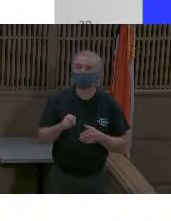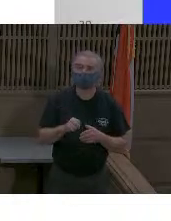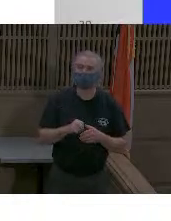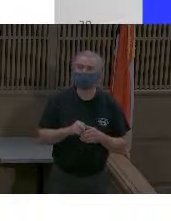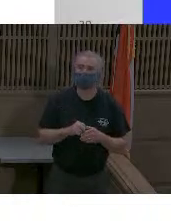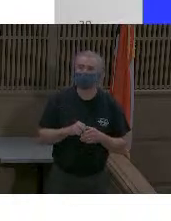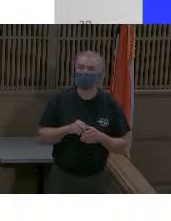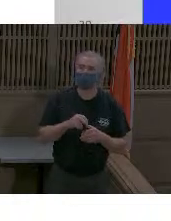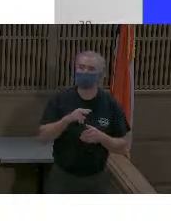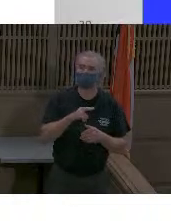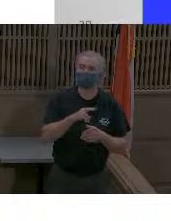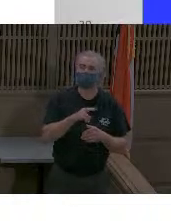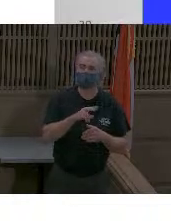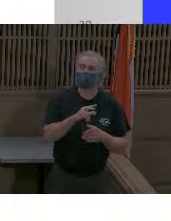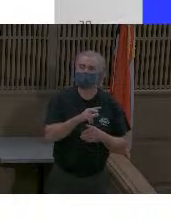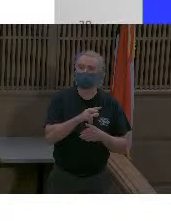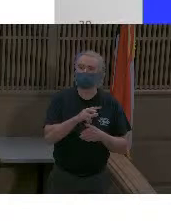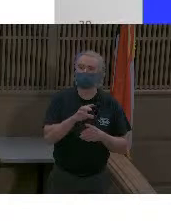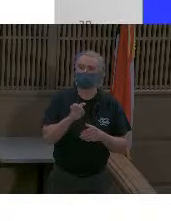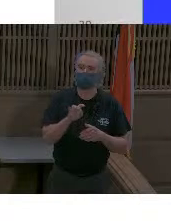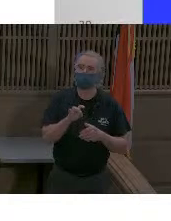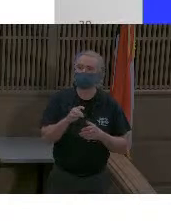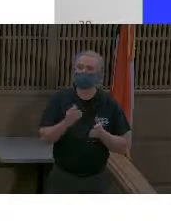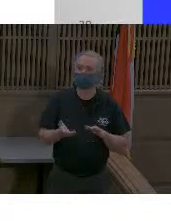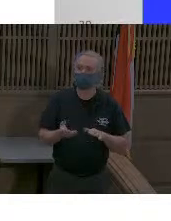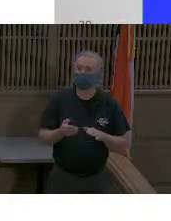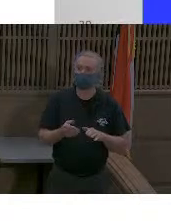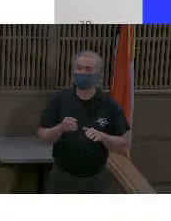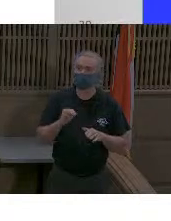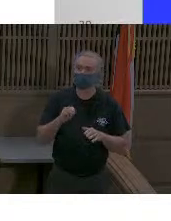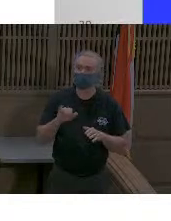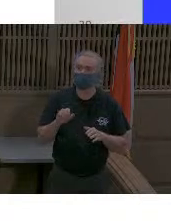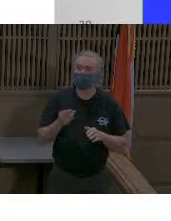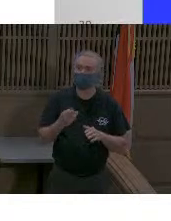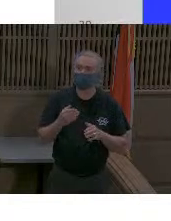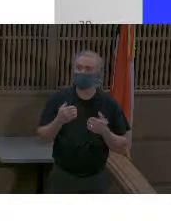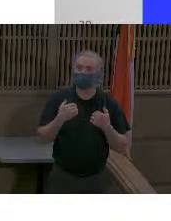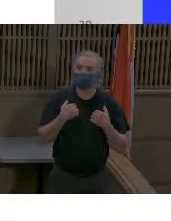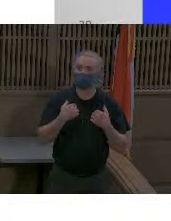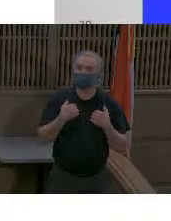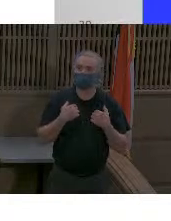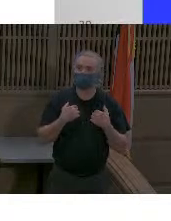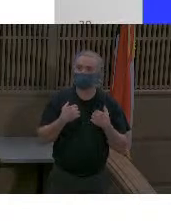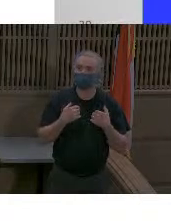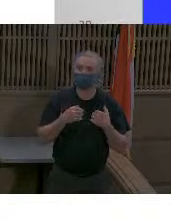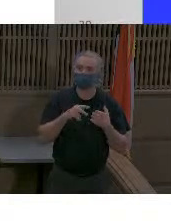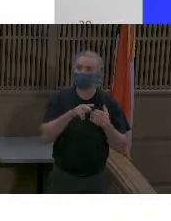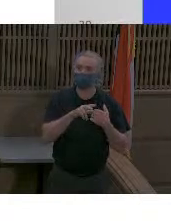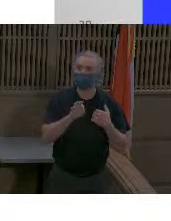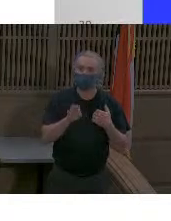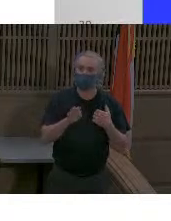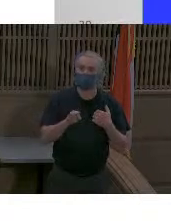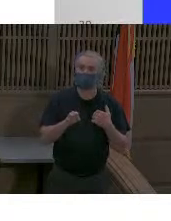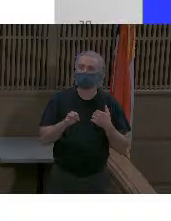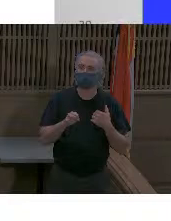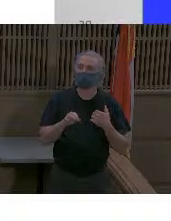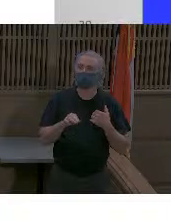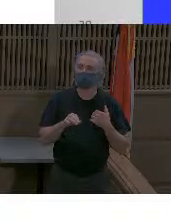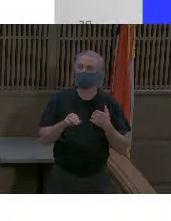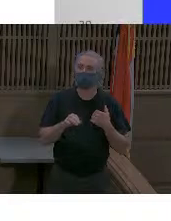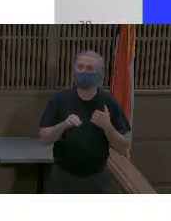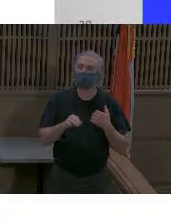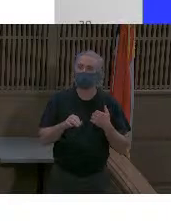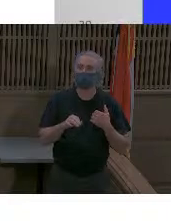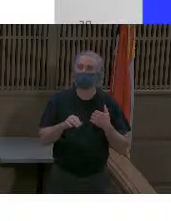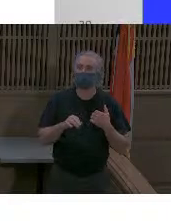had in March when we first started out. In March, we had 39 deaths. So in January, after the holidays, we had